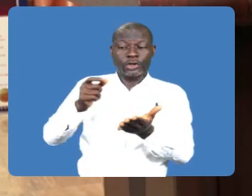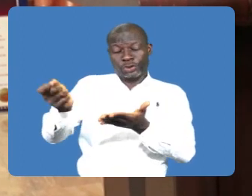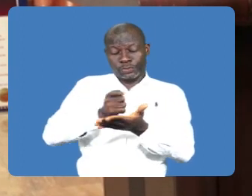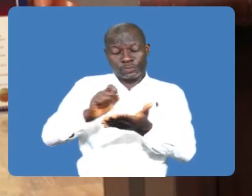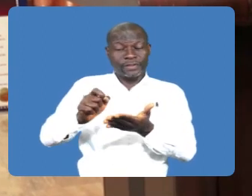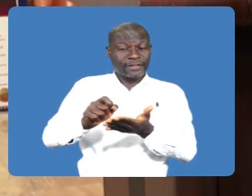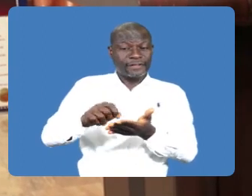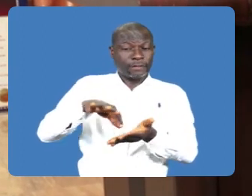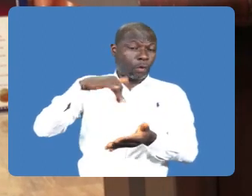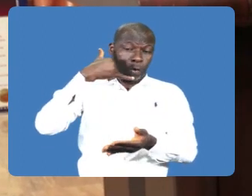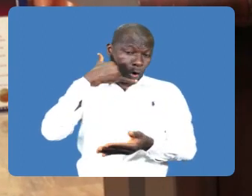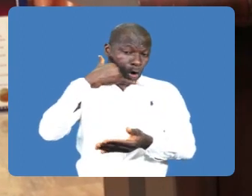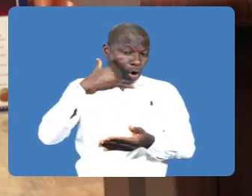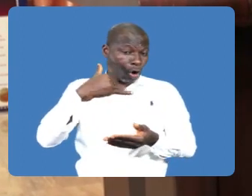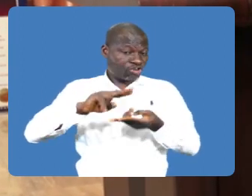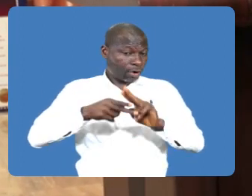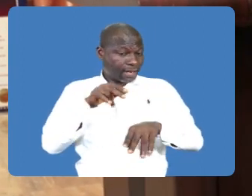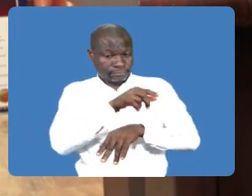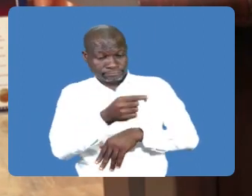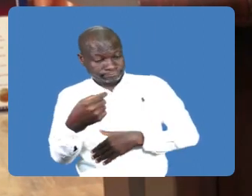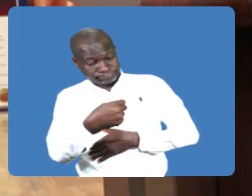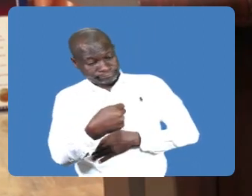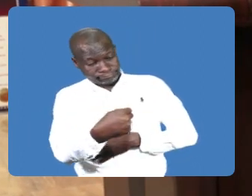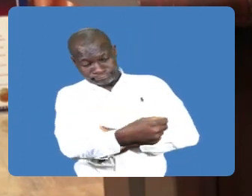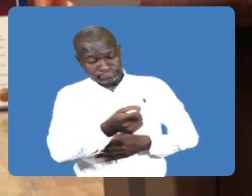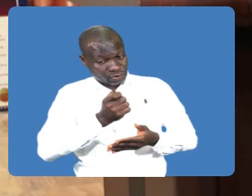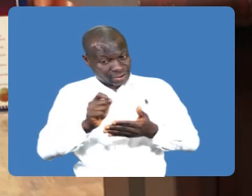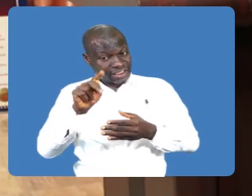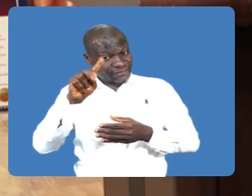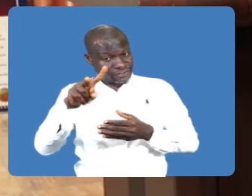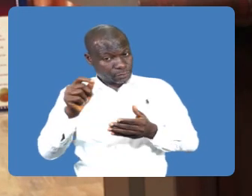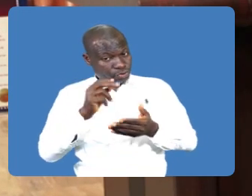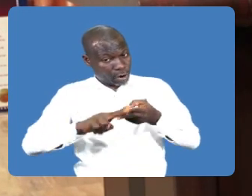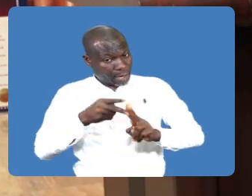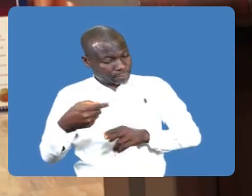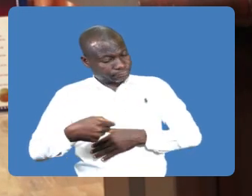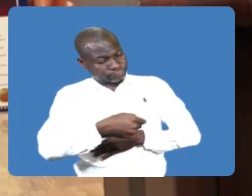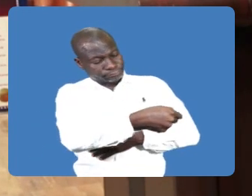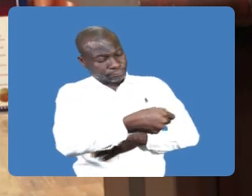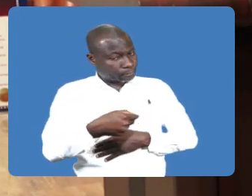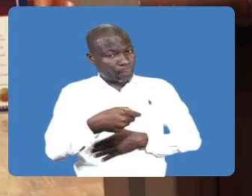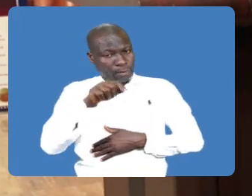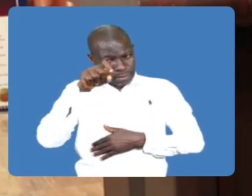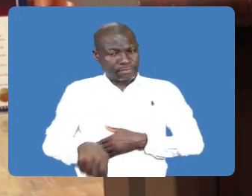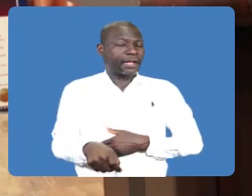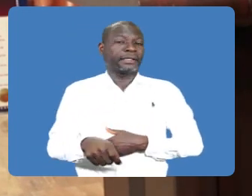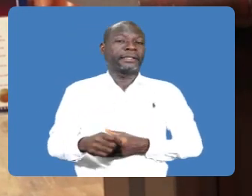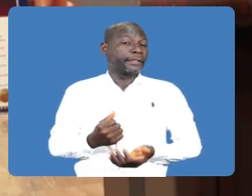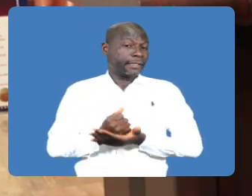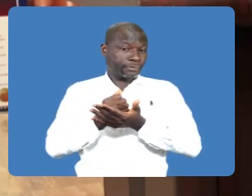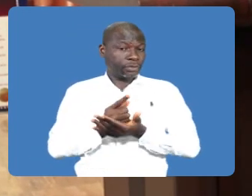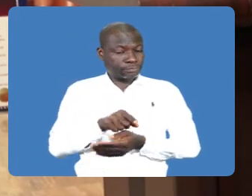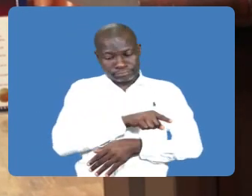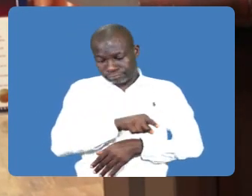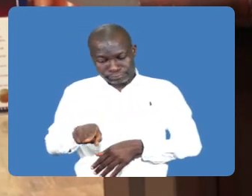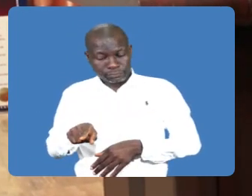ofre line yeah eda ye television no eso no a ye betumi ama wanya eho information and now